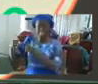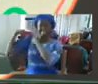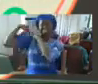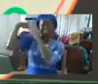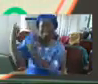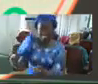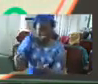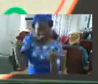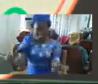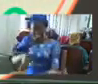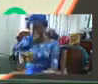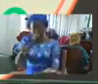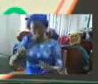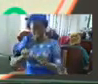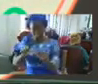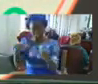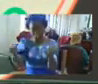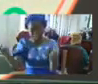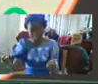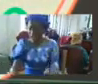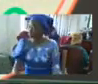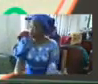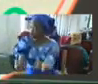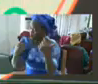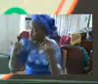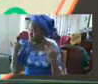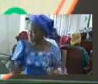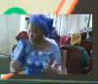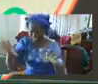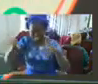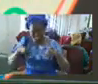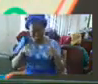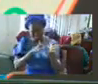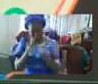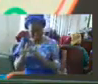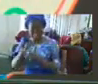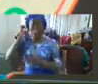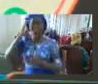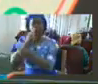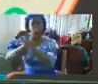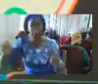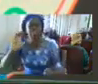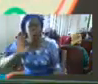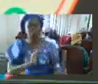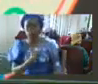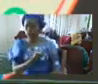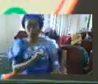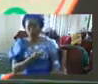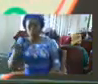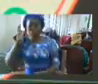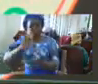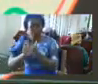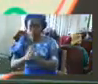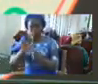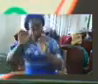you are not sure of your salvation, come now. Come and give your life to Jesus Christ. He will save your soul. You become a child of the